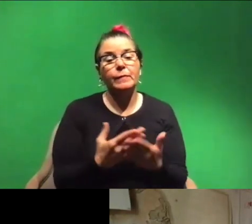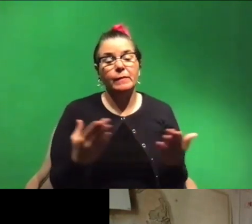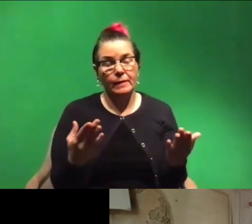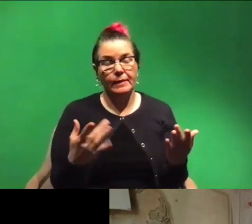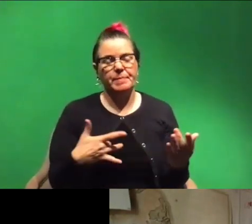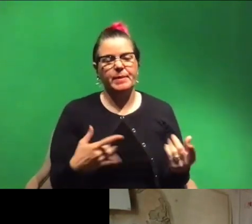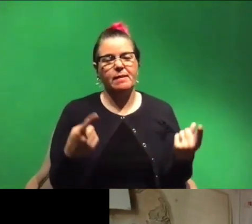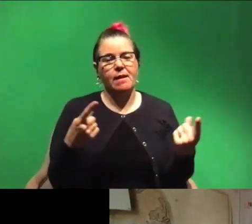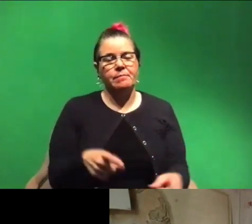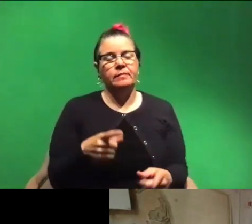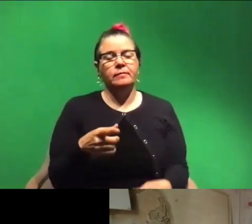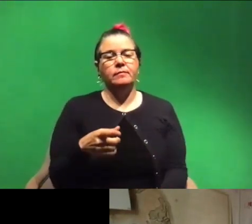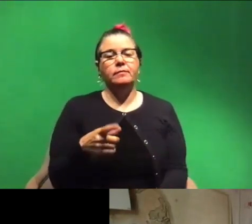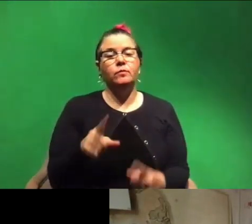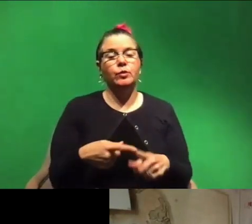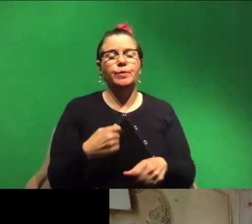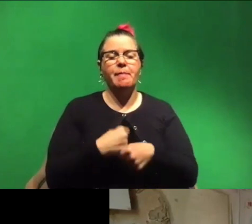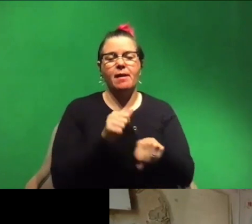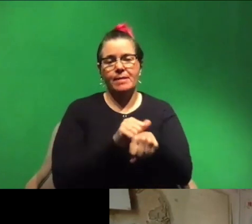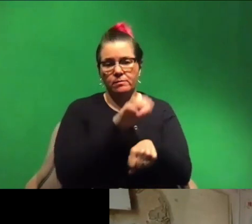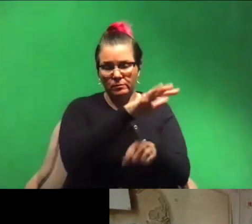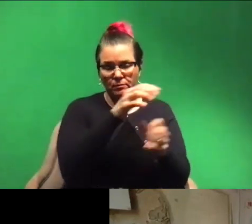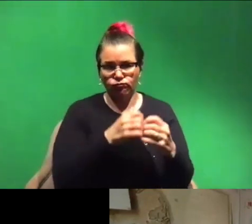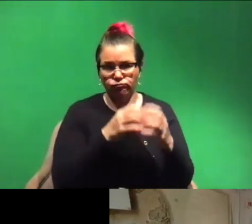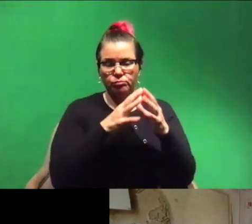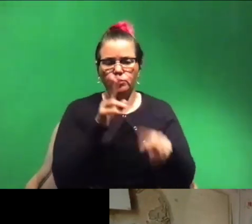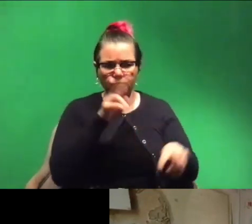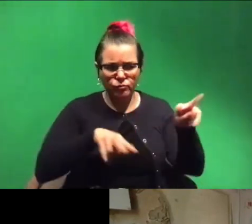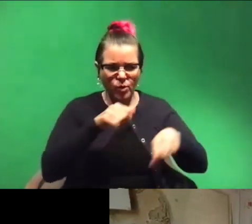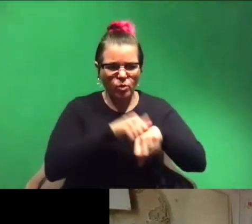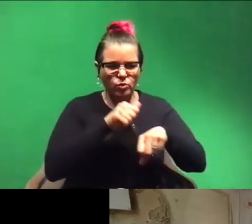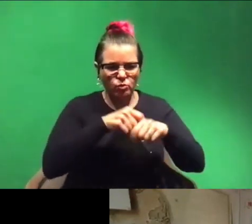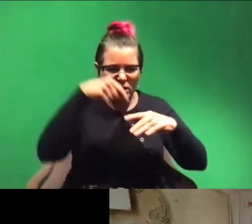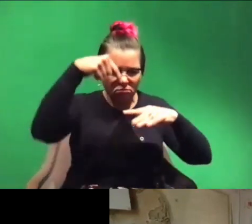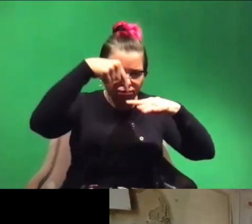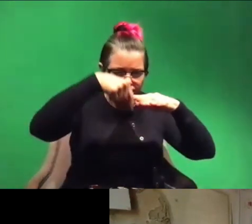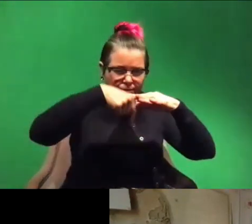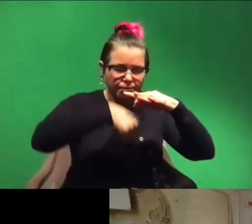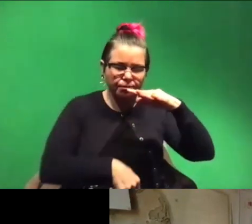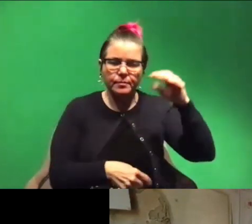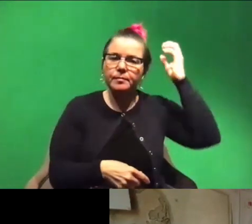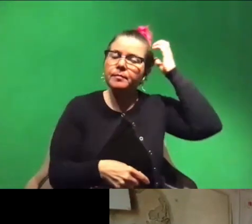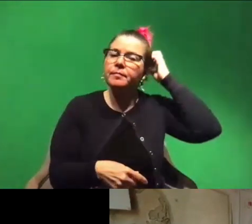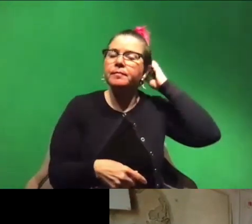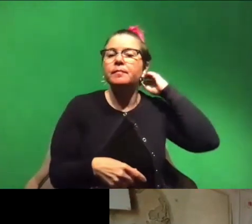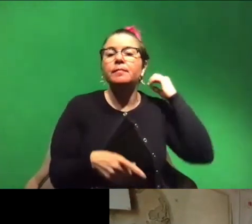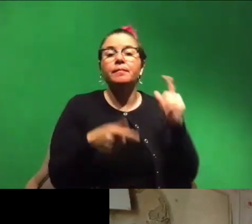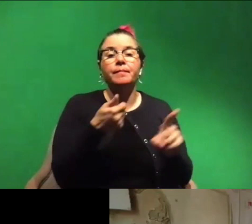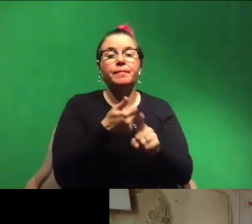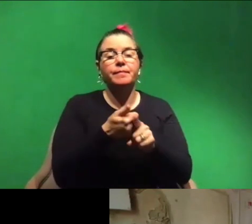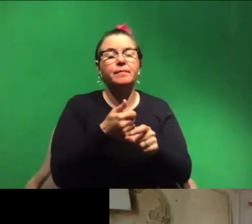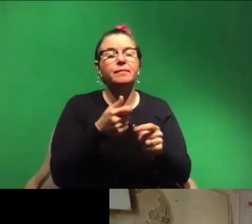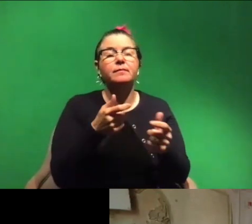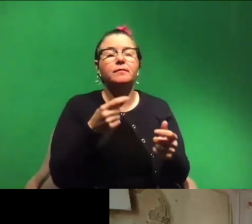you make a mountain and you look at those rocks that are buried really deep, So they've been under